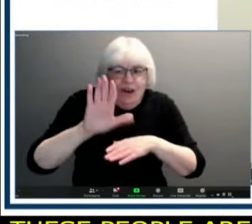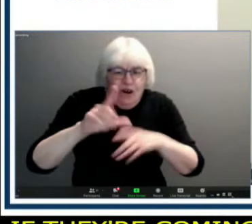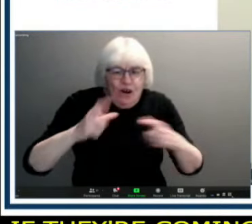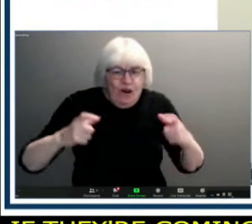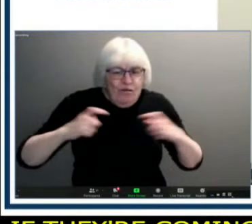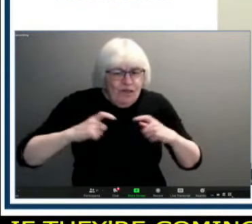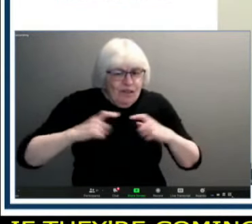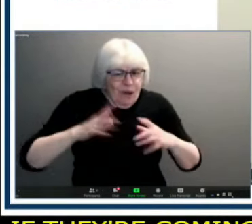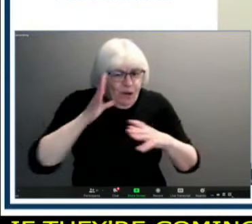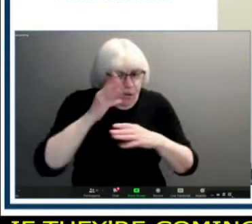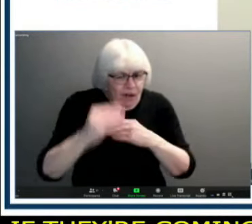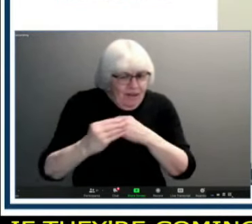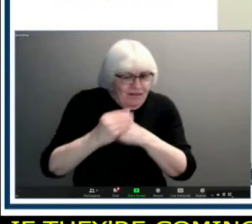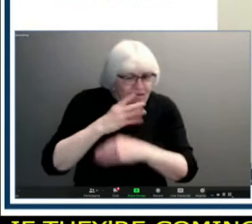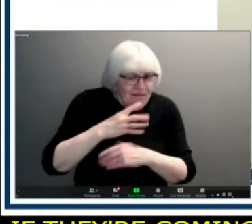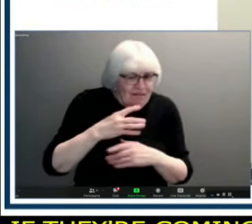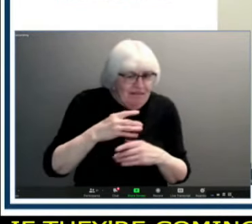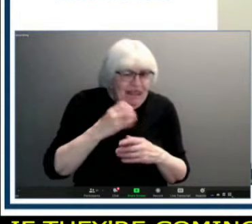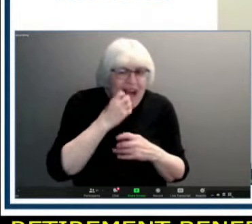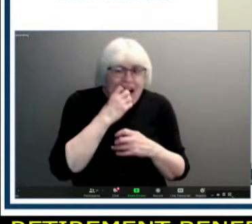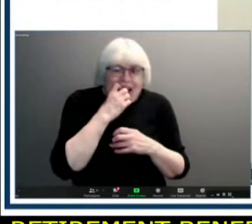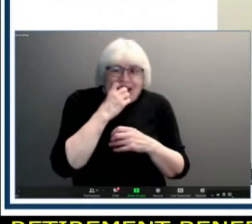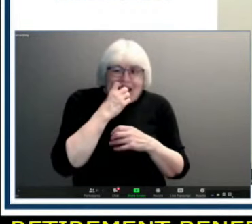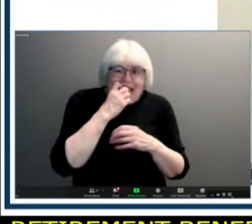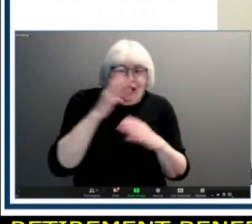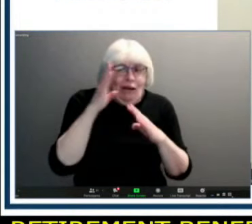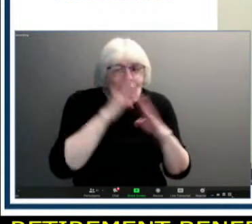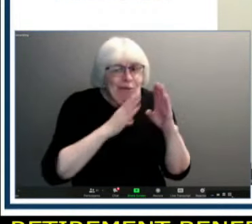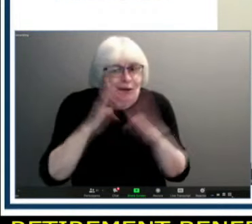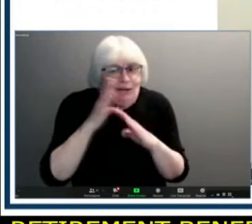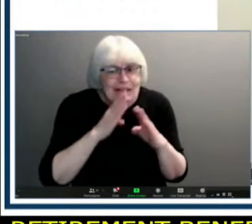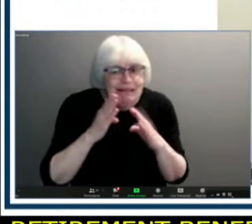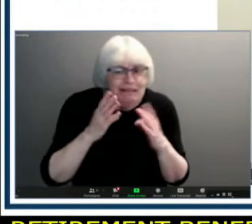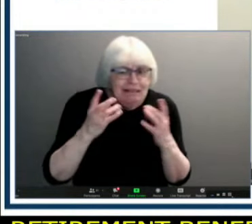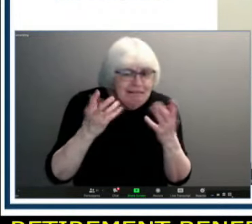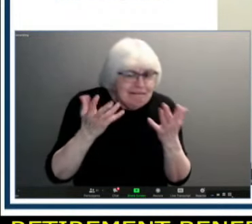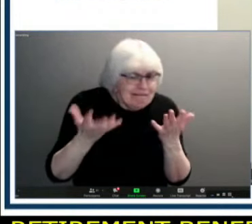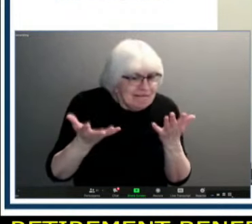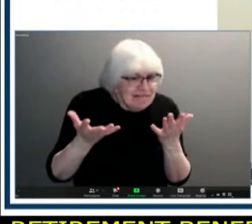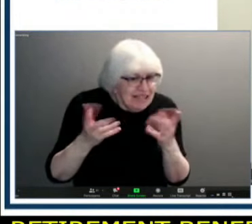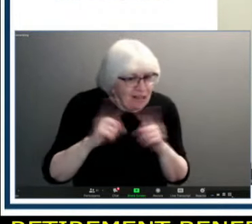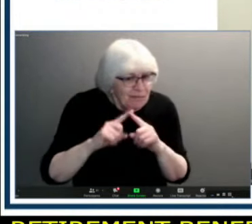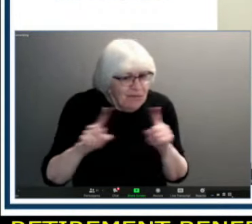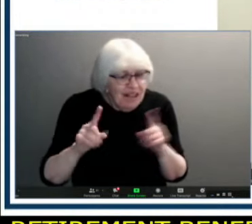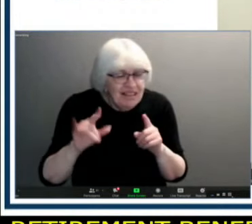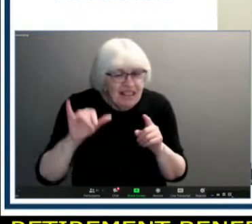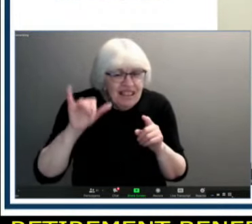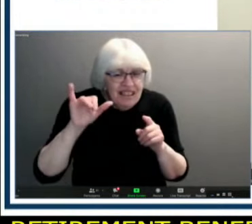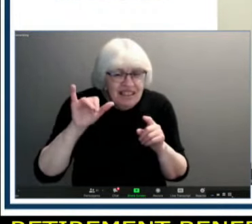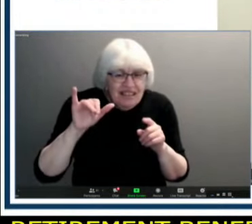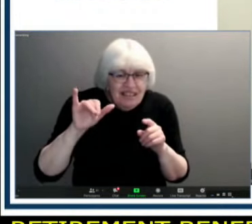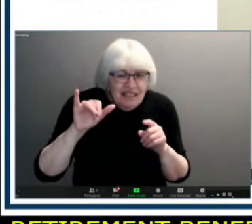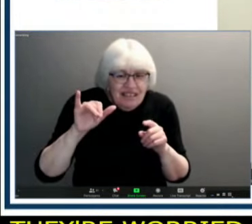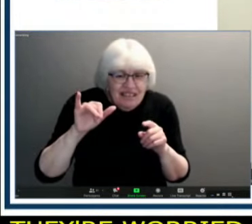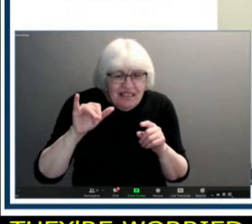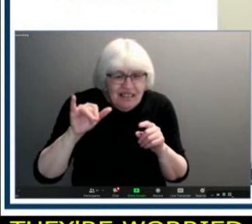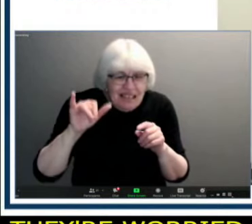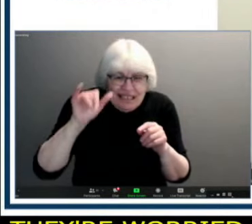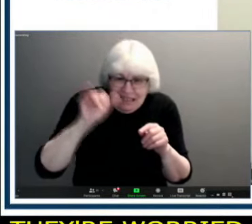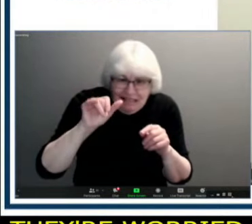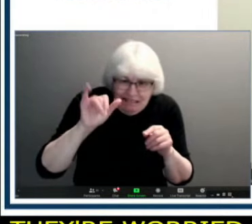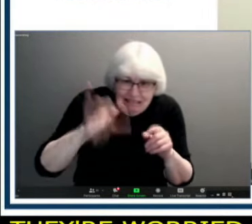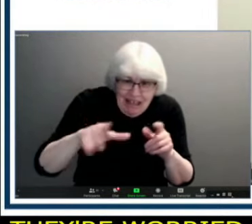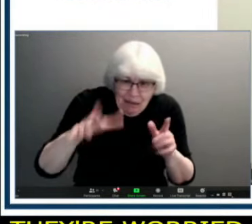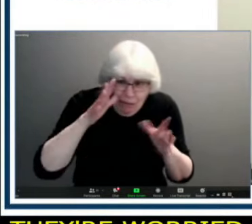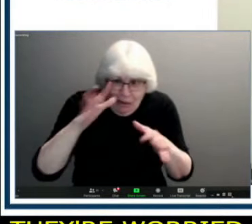things. Can you address that issue of what's being done? I mean, is money going to be provided